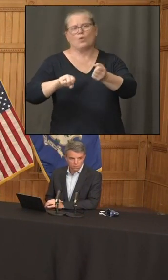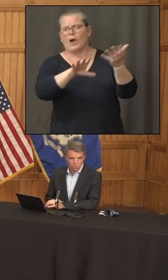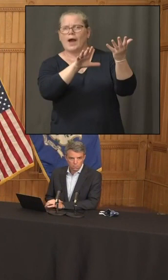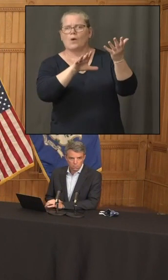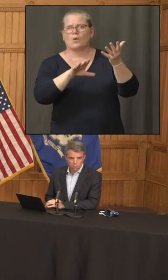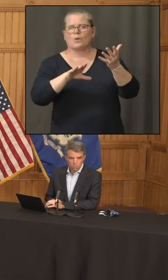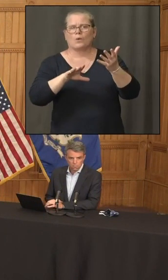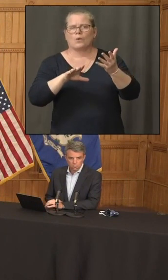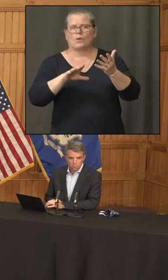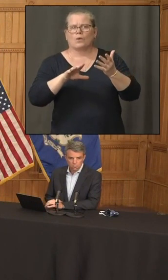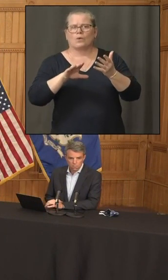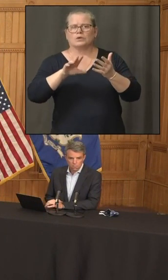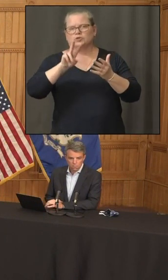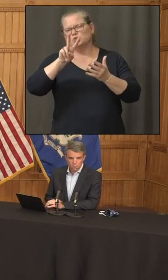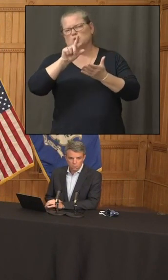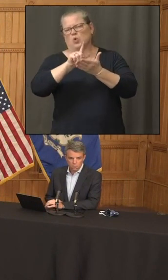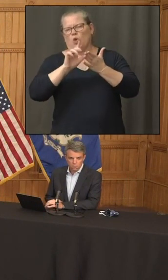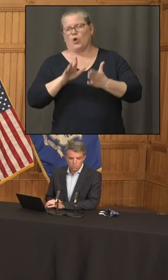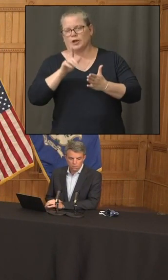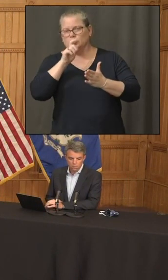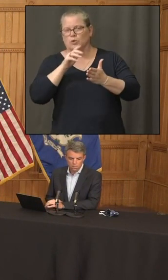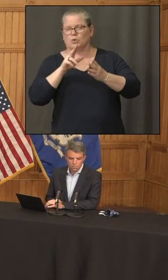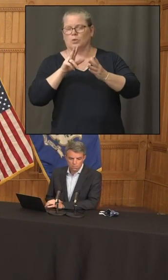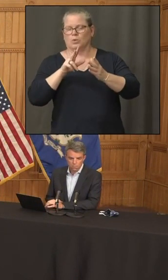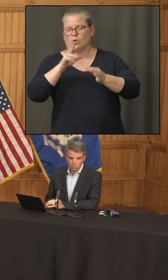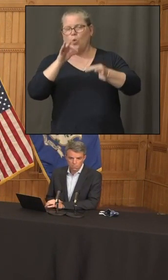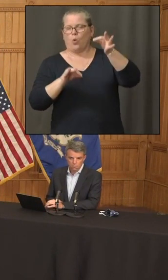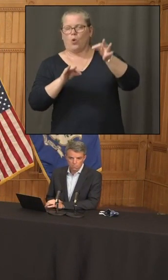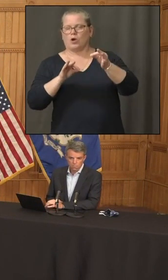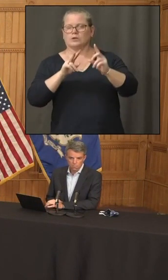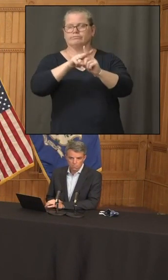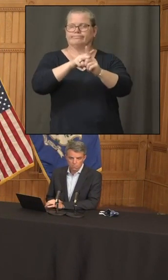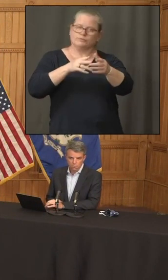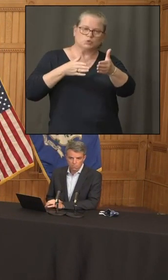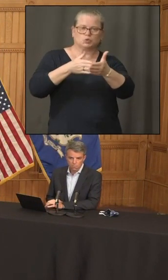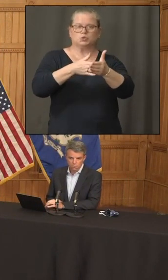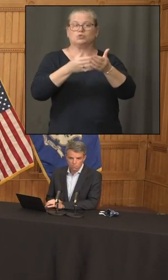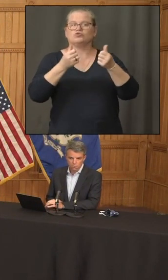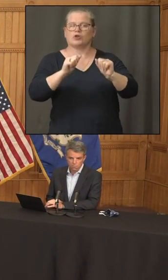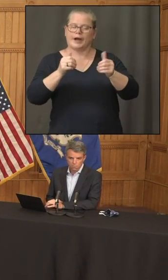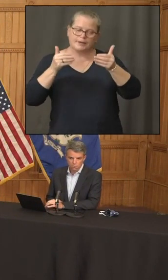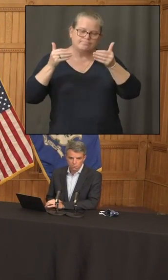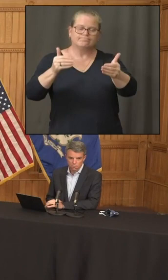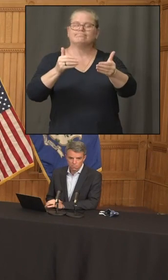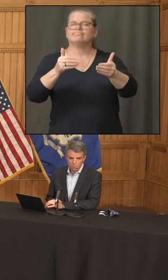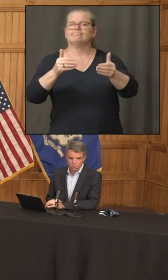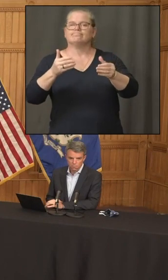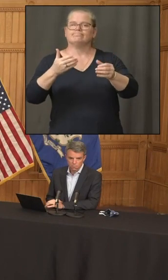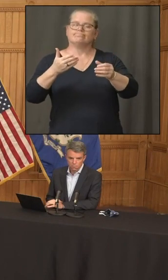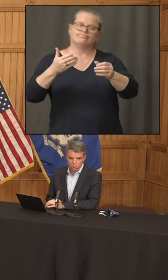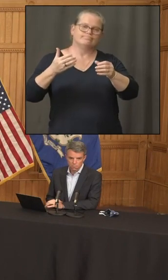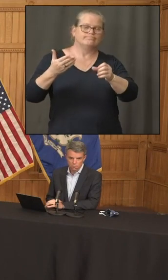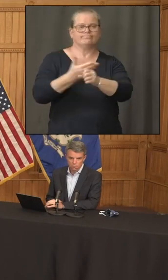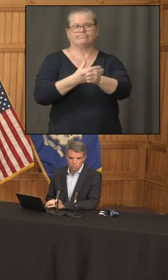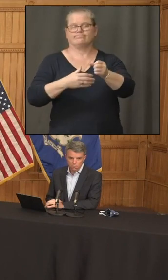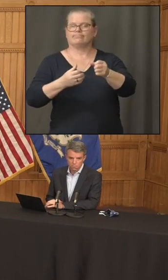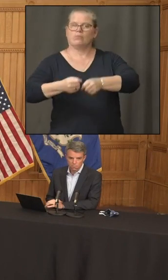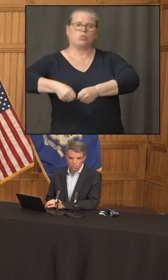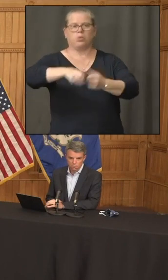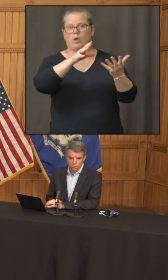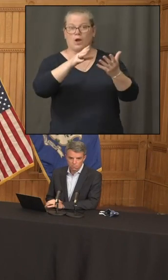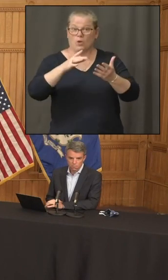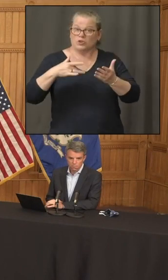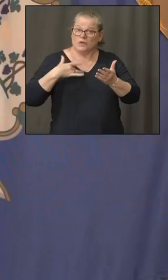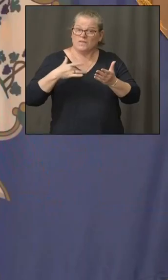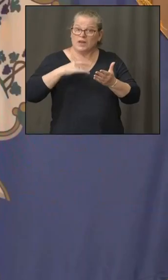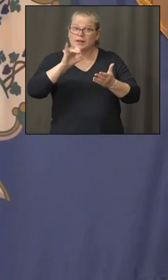to start immediately. Are you thinking that the evictions will be allowed to go forward starting July 1st? We're taking a